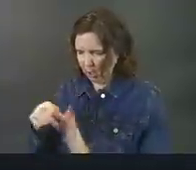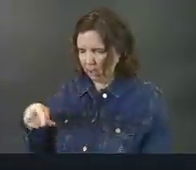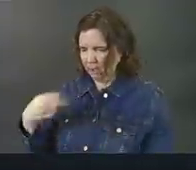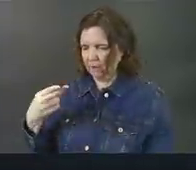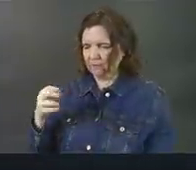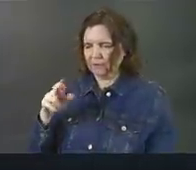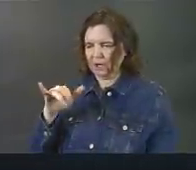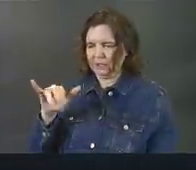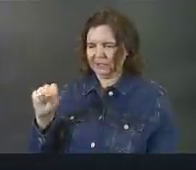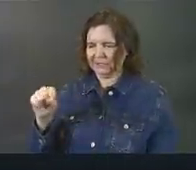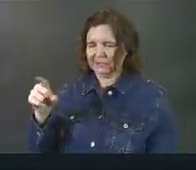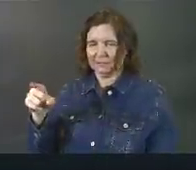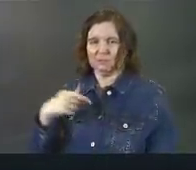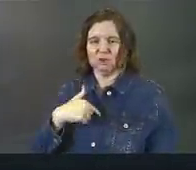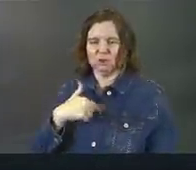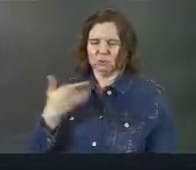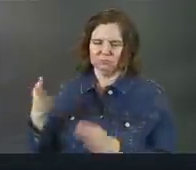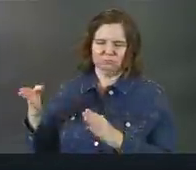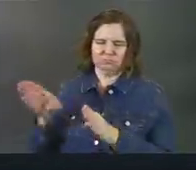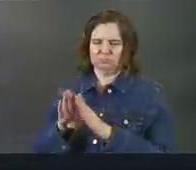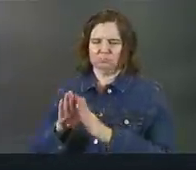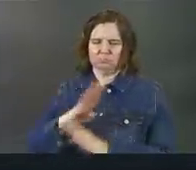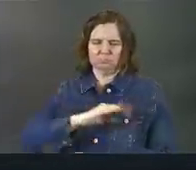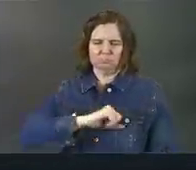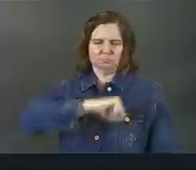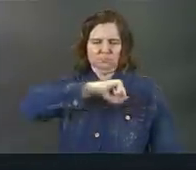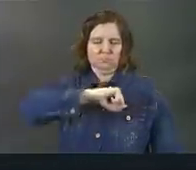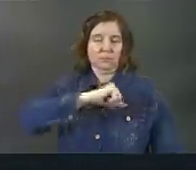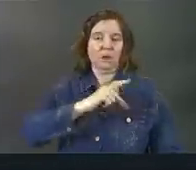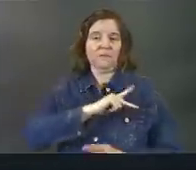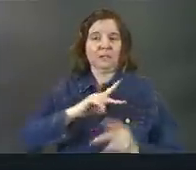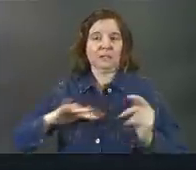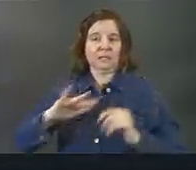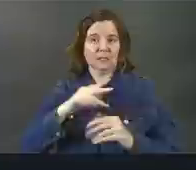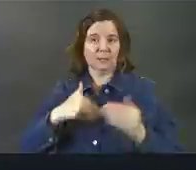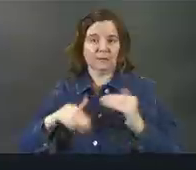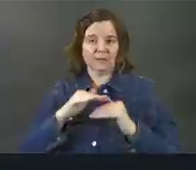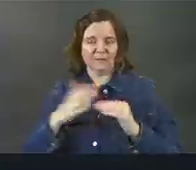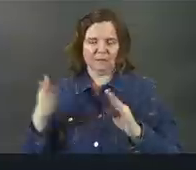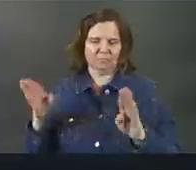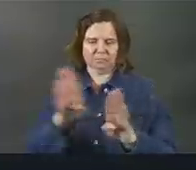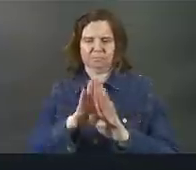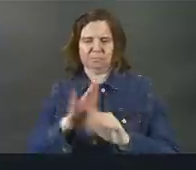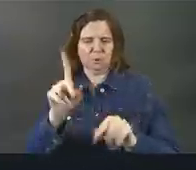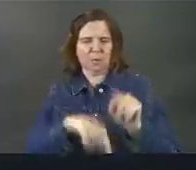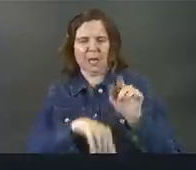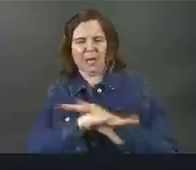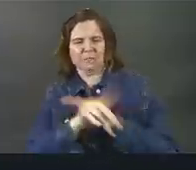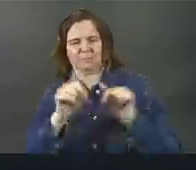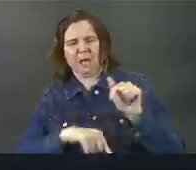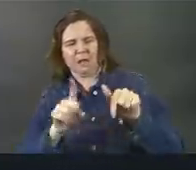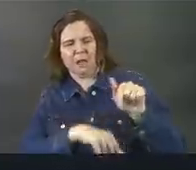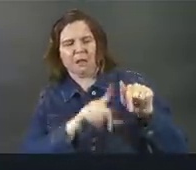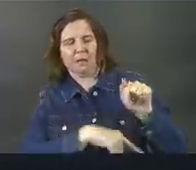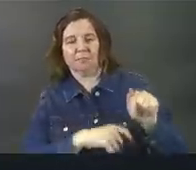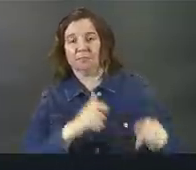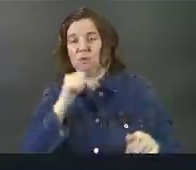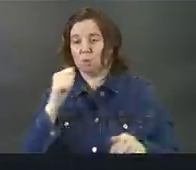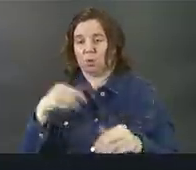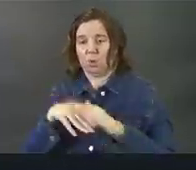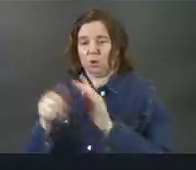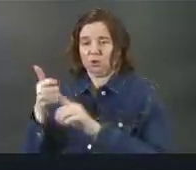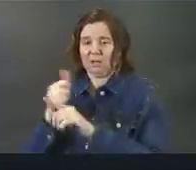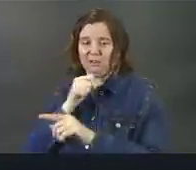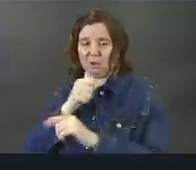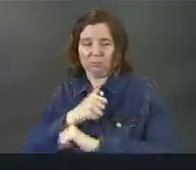Pharisees, hypocrites, for you shut the door of the kingdom of heaven in people's faces. You won't go in yourselves and you don't